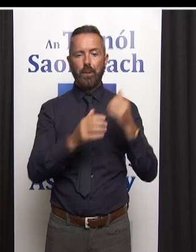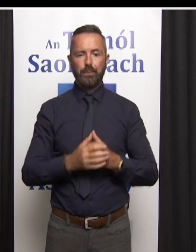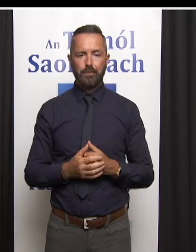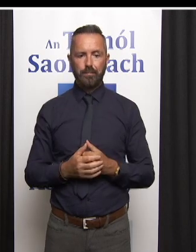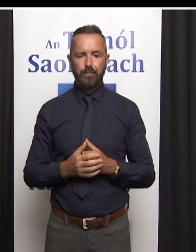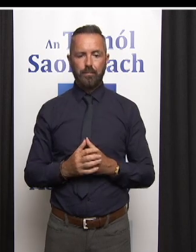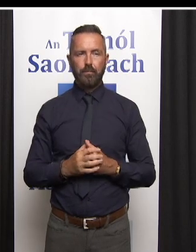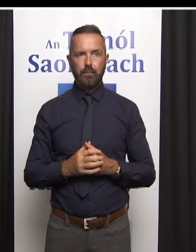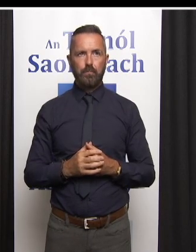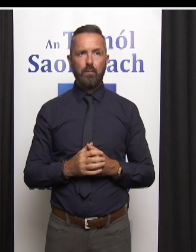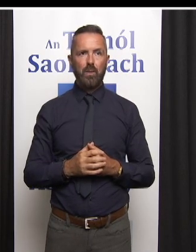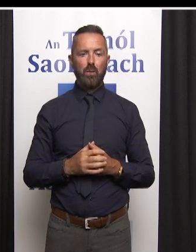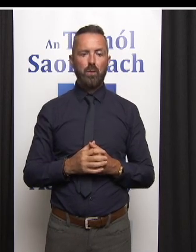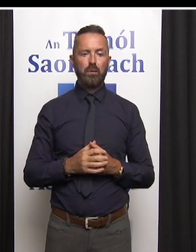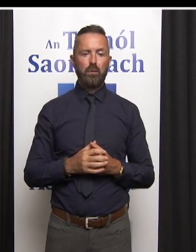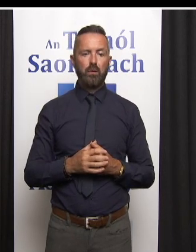possible powers